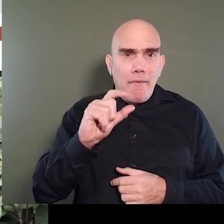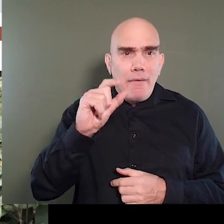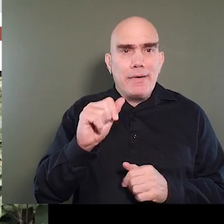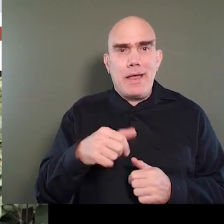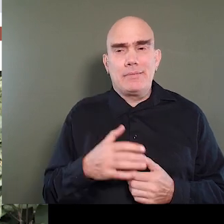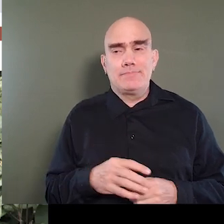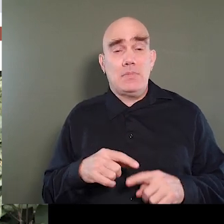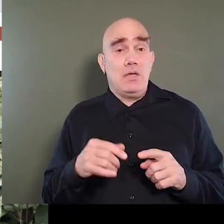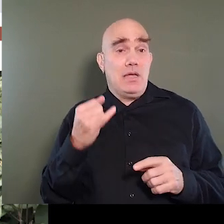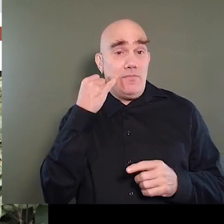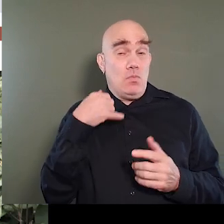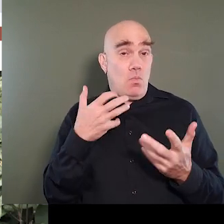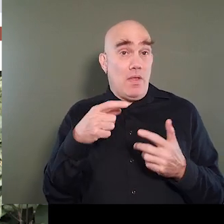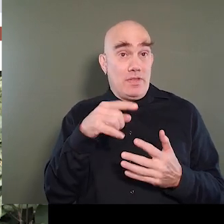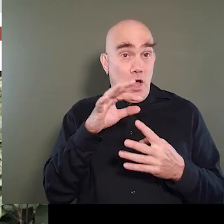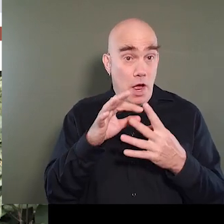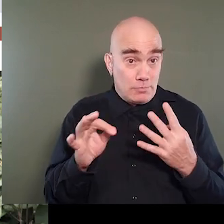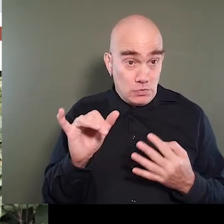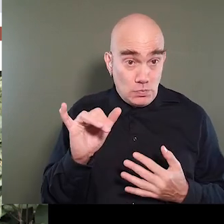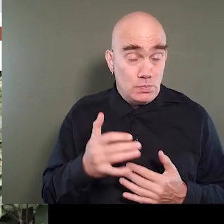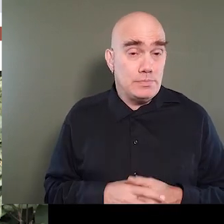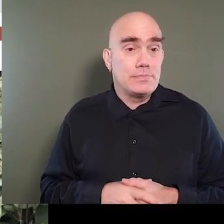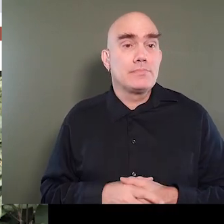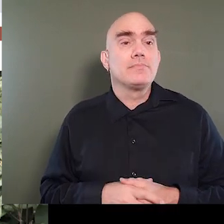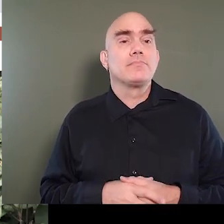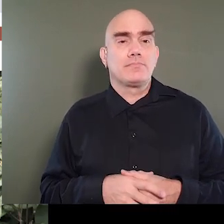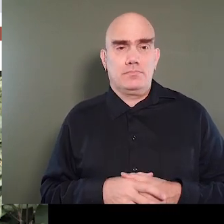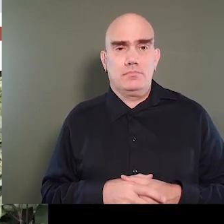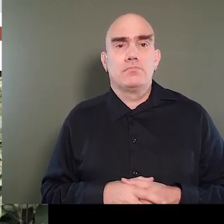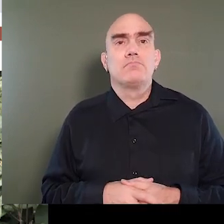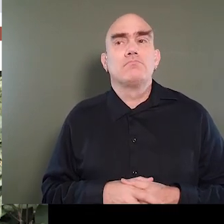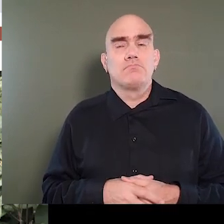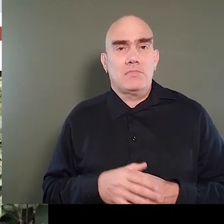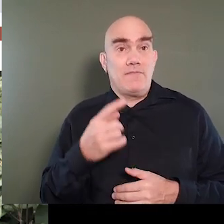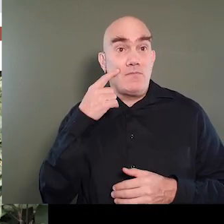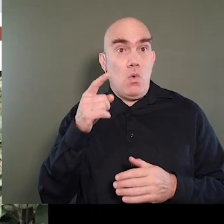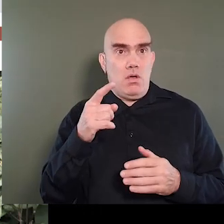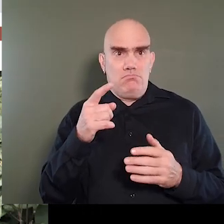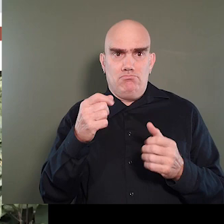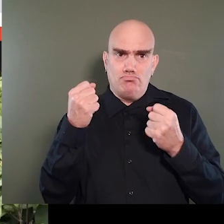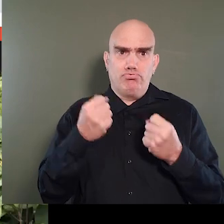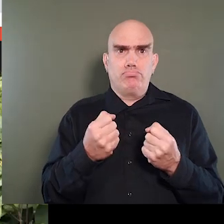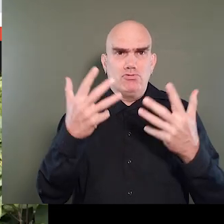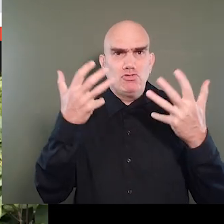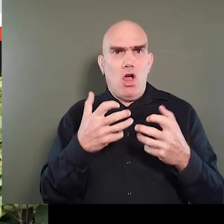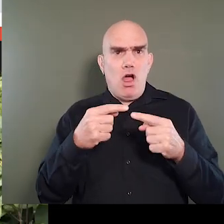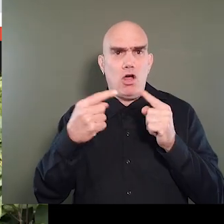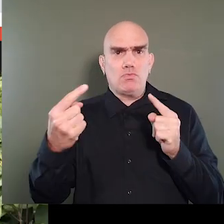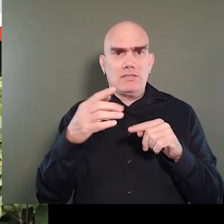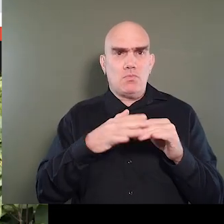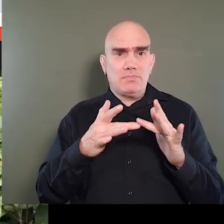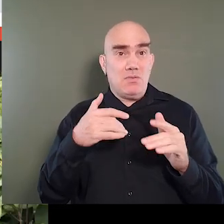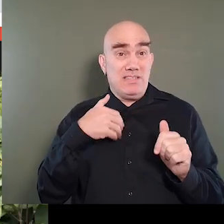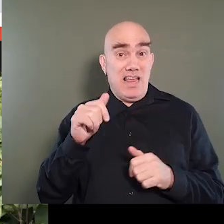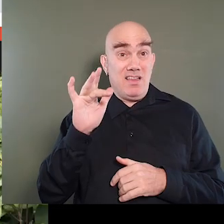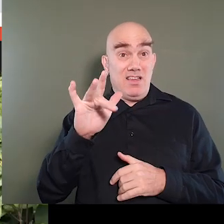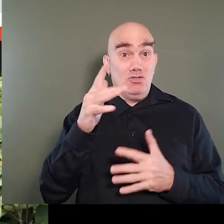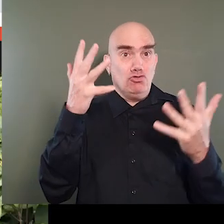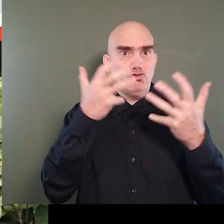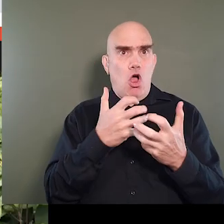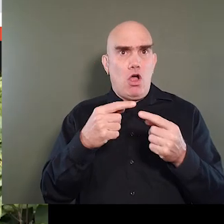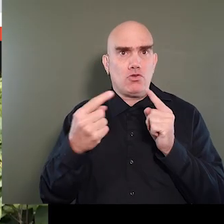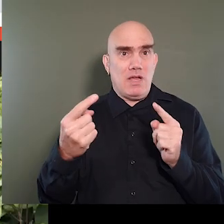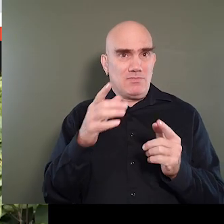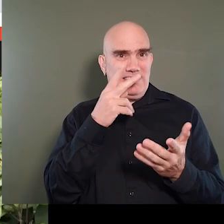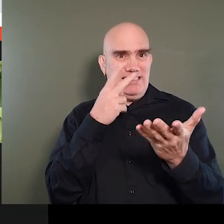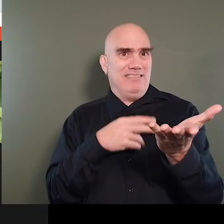cursor, but say we wanted these options as well as a dark contrast on the website, we can go ahead and click dark contrast and it will adjust